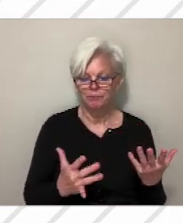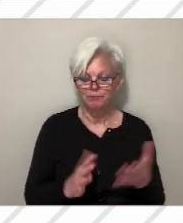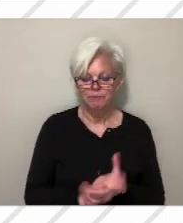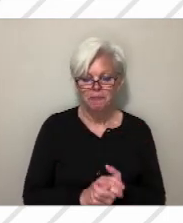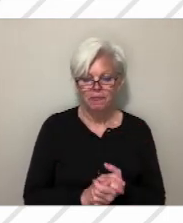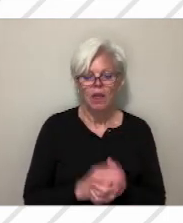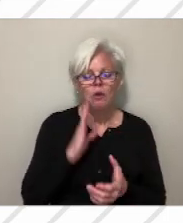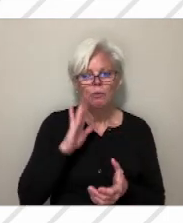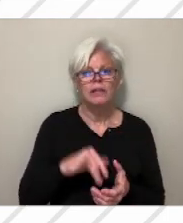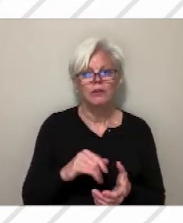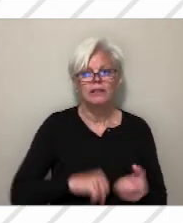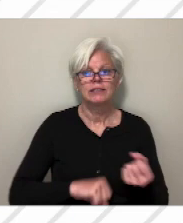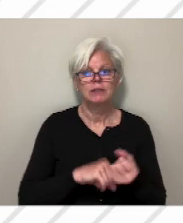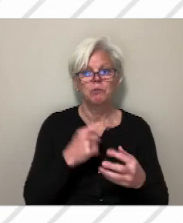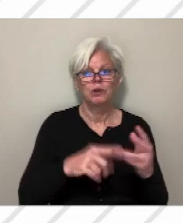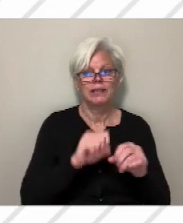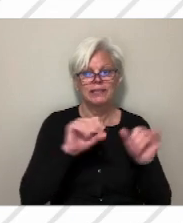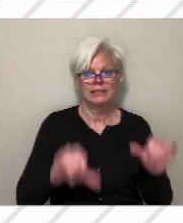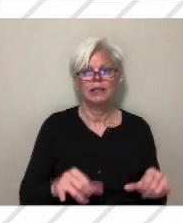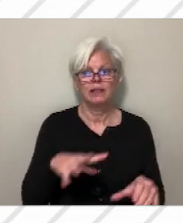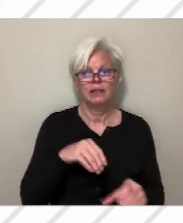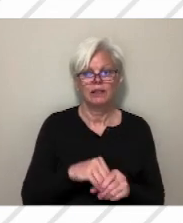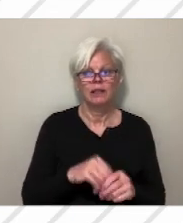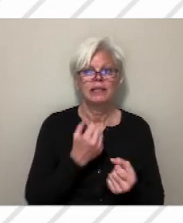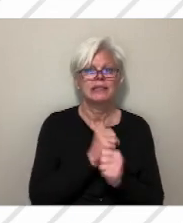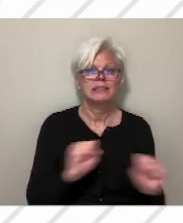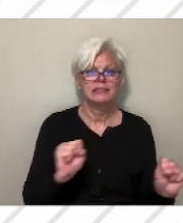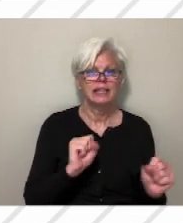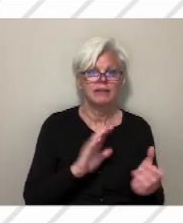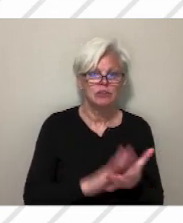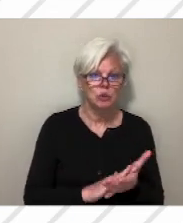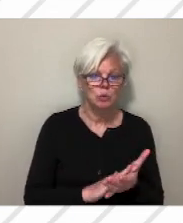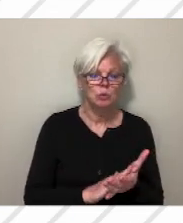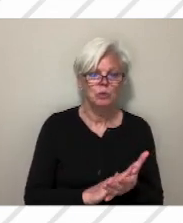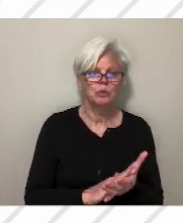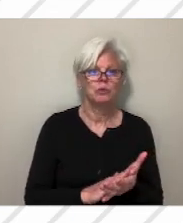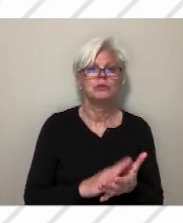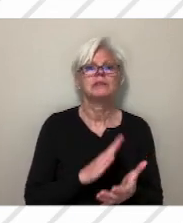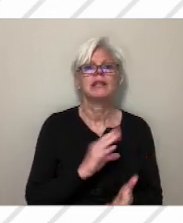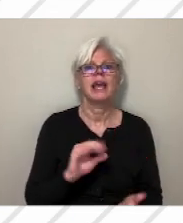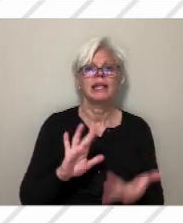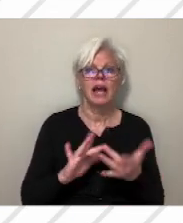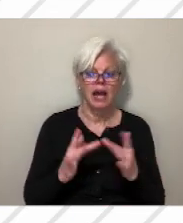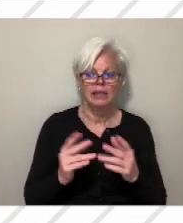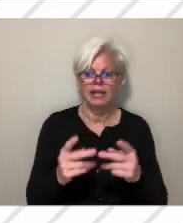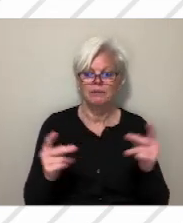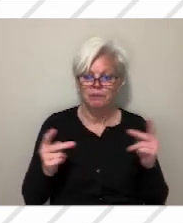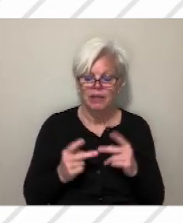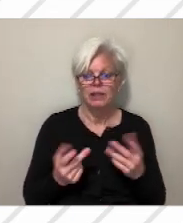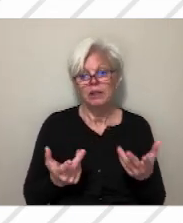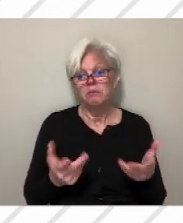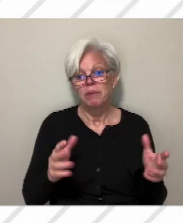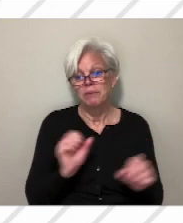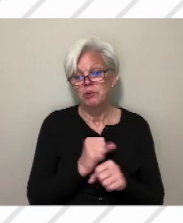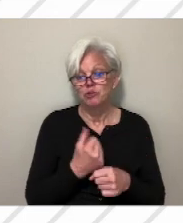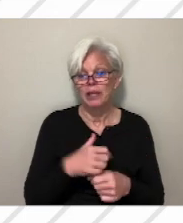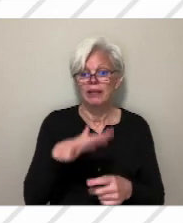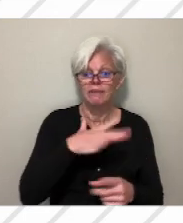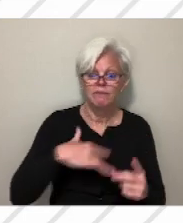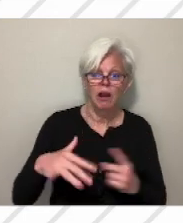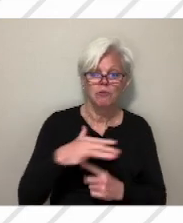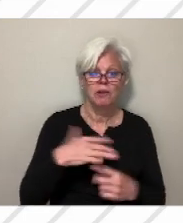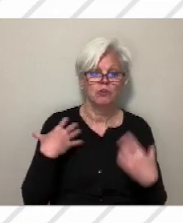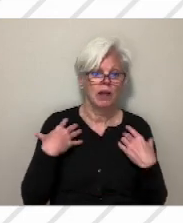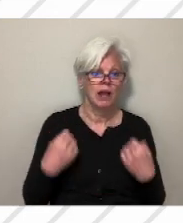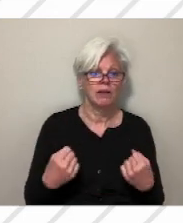that supporting these systems includes safe schools and online spaces, perhaps creating environmentally healthy neighborhoods,